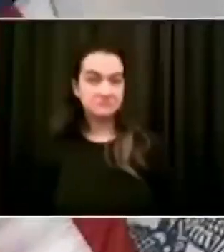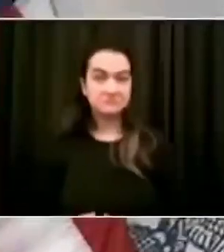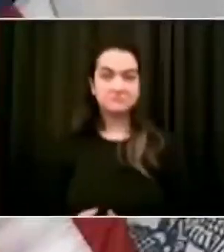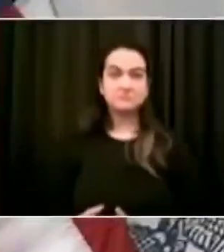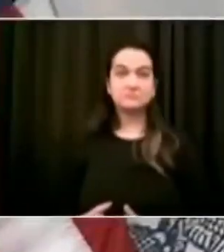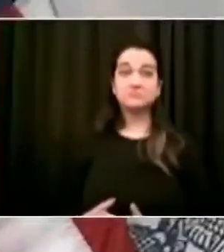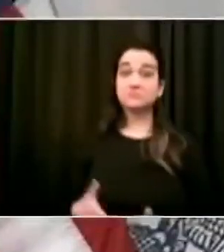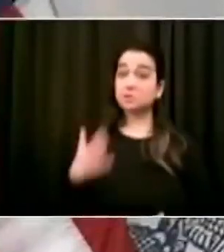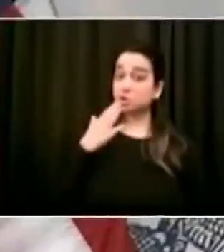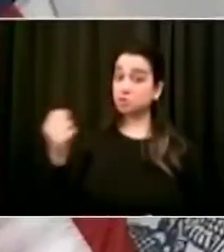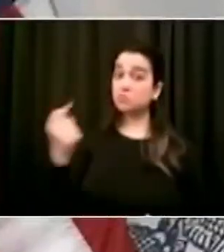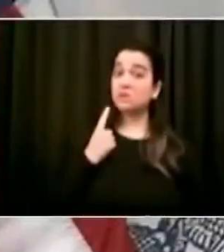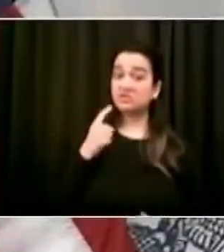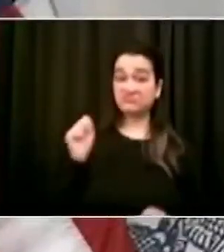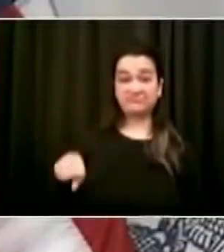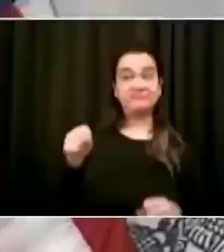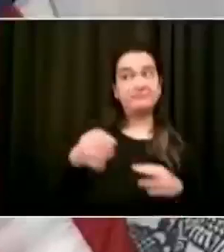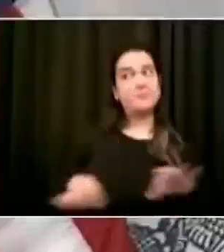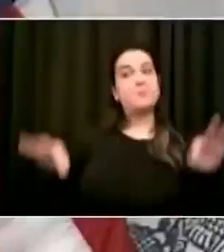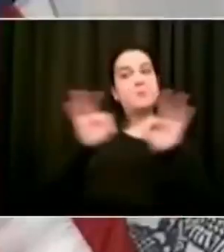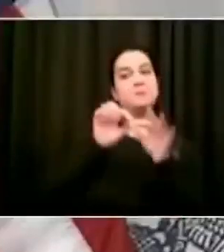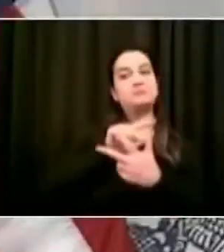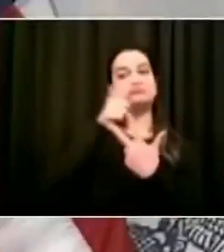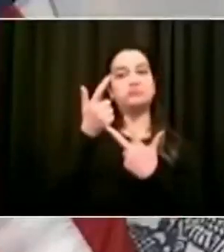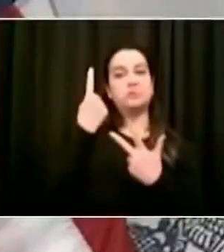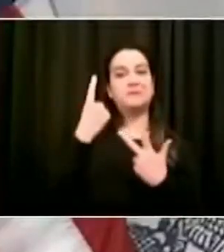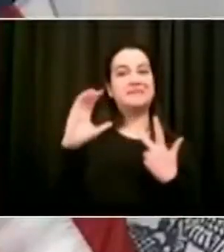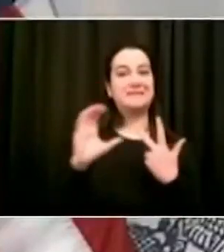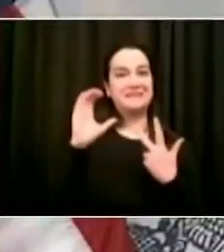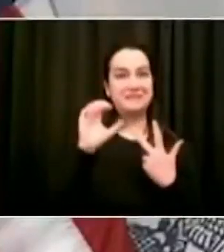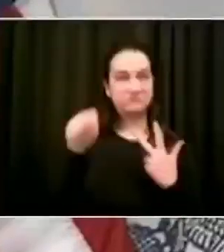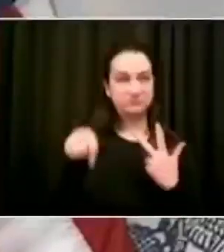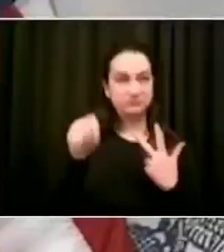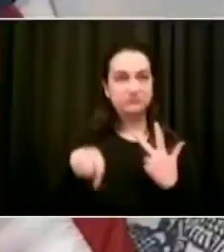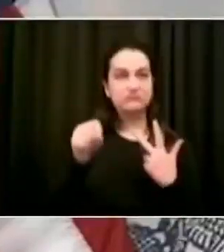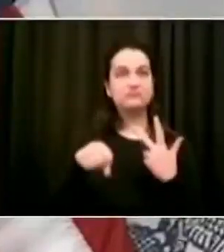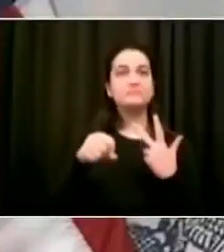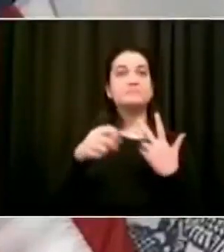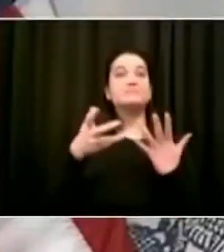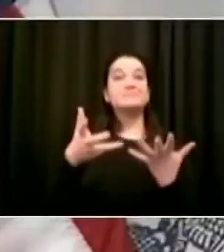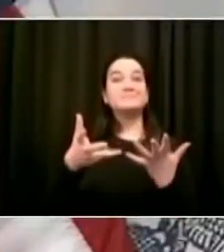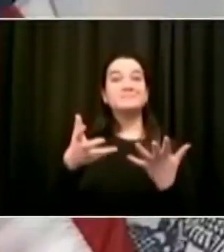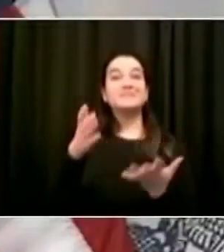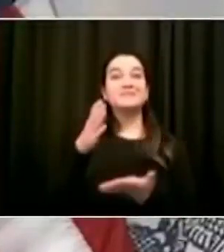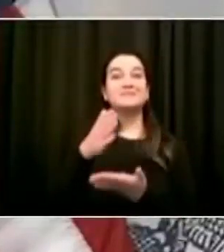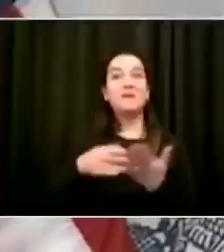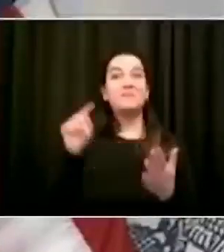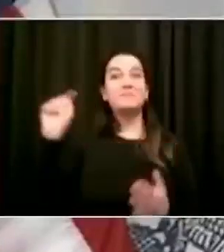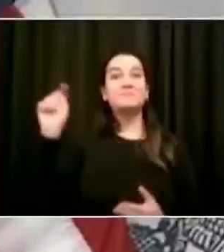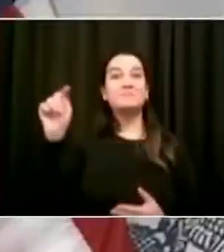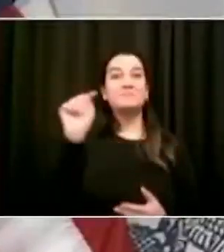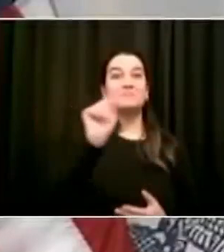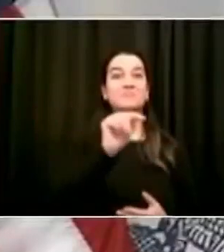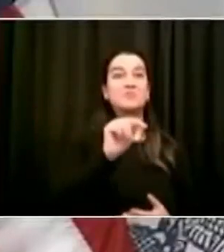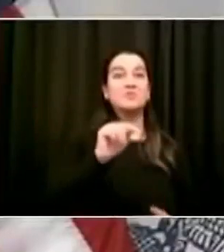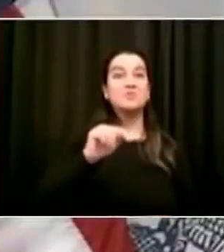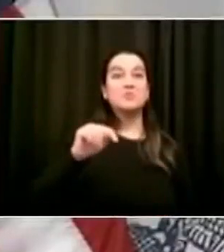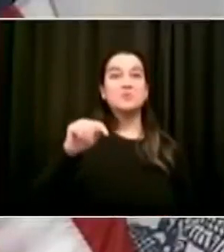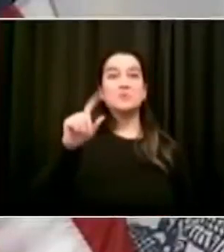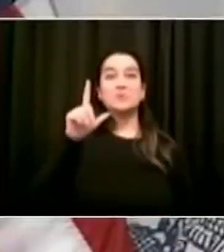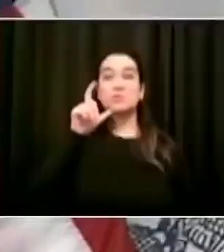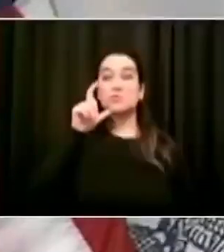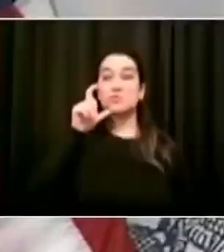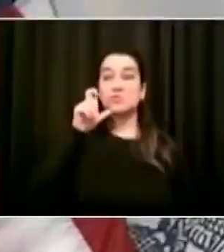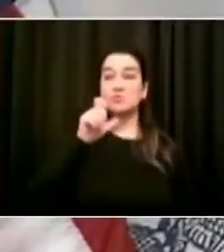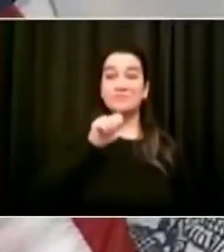for anyone who has a pre-existing condition and is under 75 years old. I'm concerned about